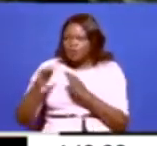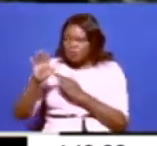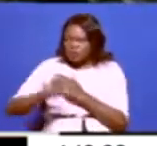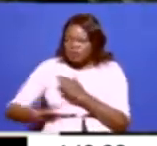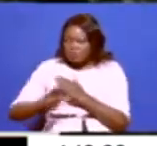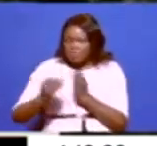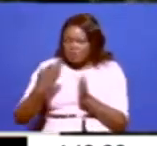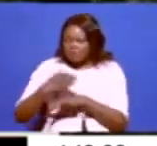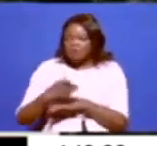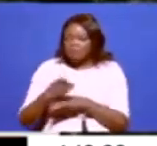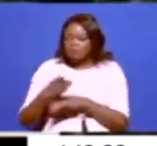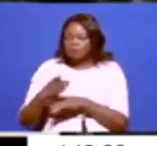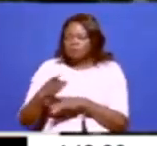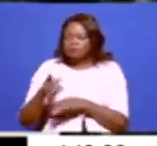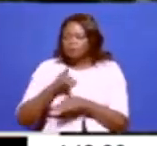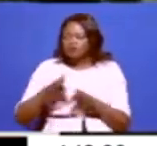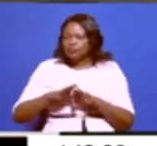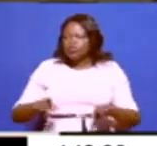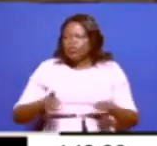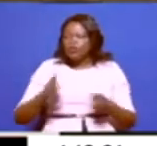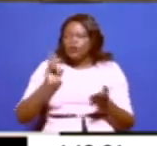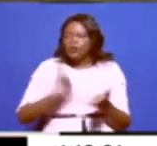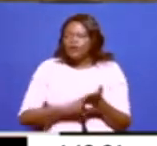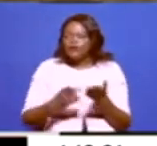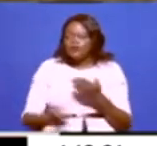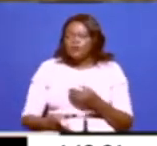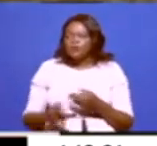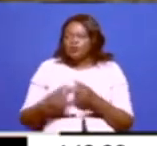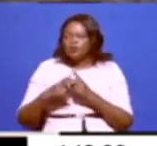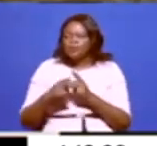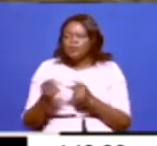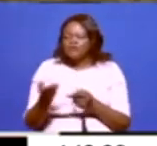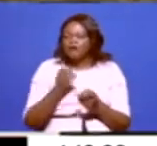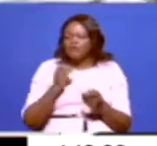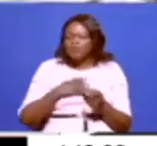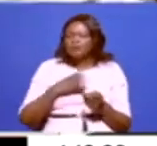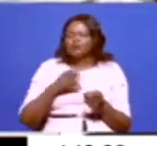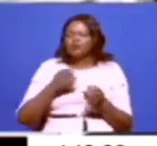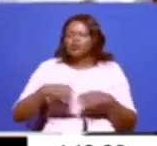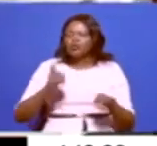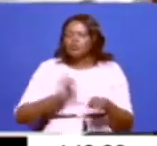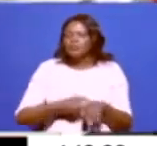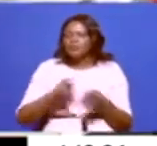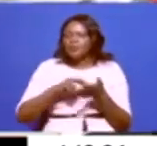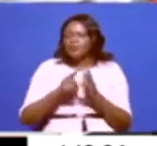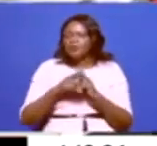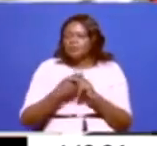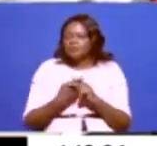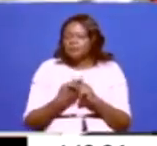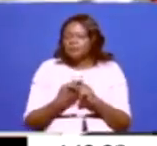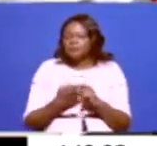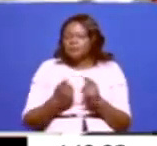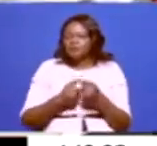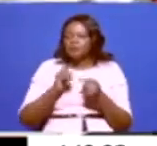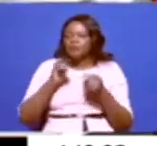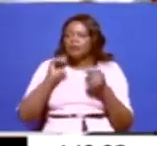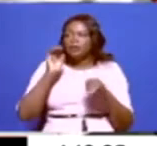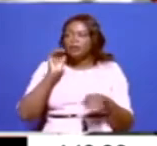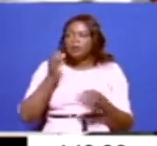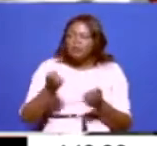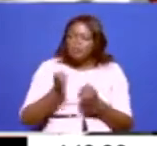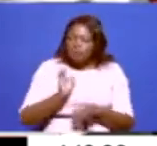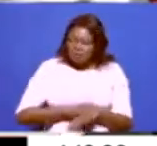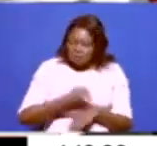after landlords failed to renovate them, fearing losses once the project begins. Tupate ile ridhaa